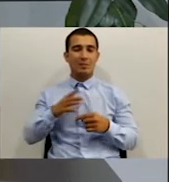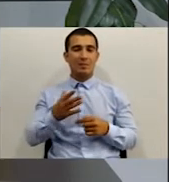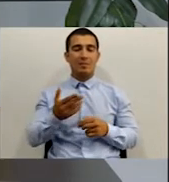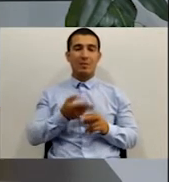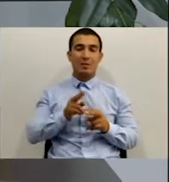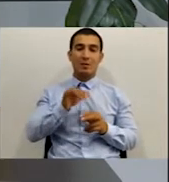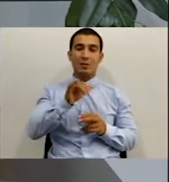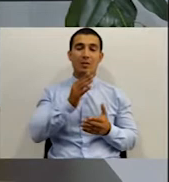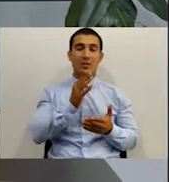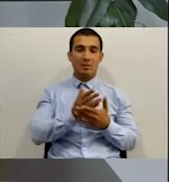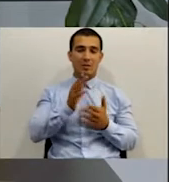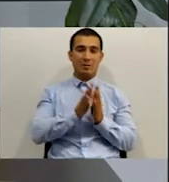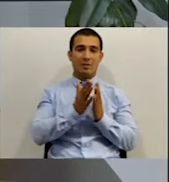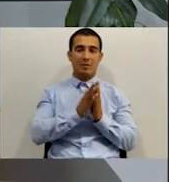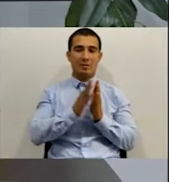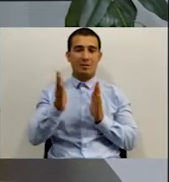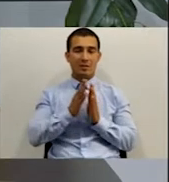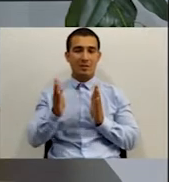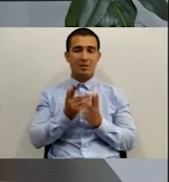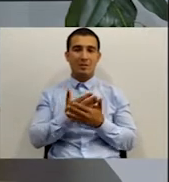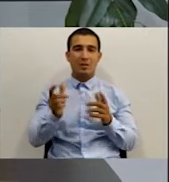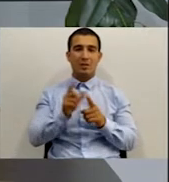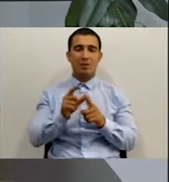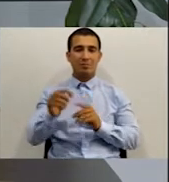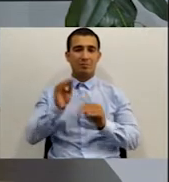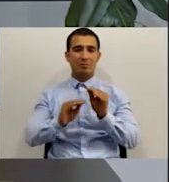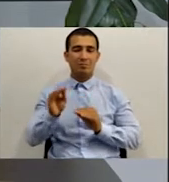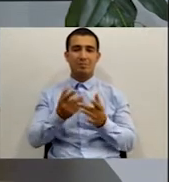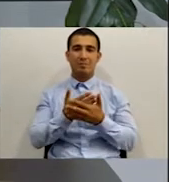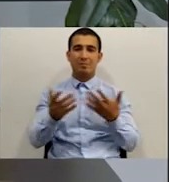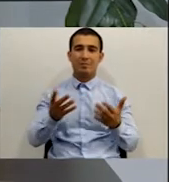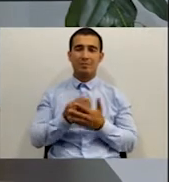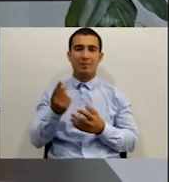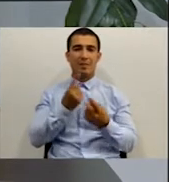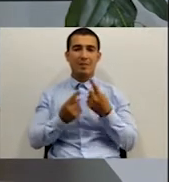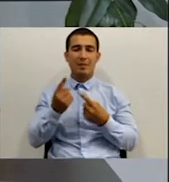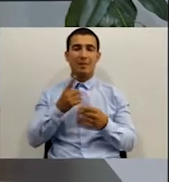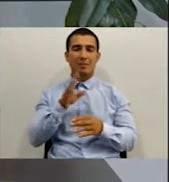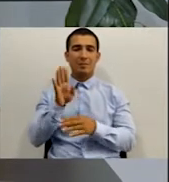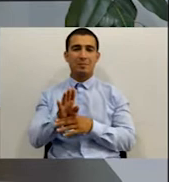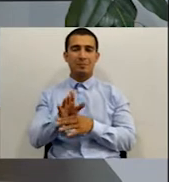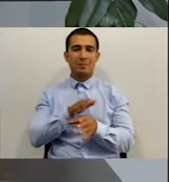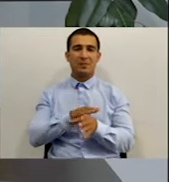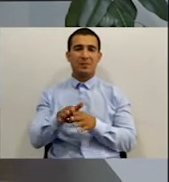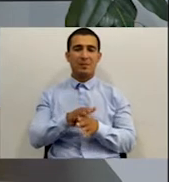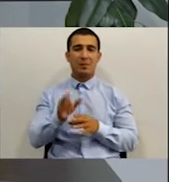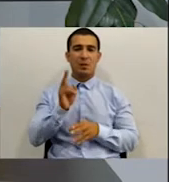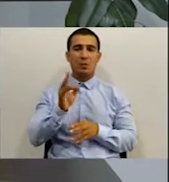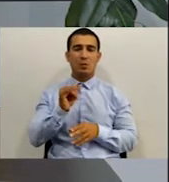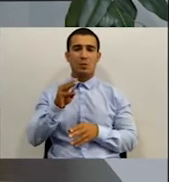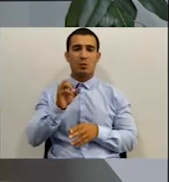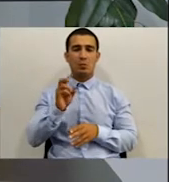mavjud. Kutubxona nima? Bizga u nima uchun kerak? Kutubxona bu biror bir vazifaga